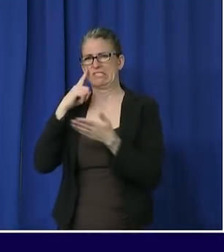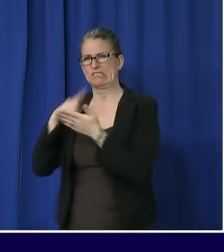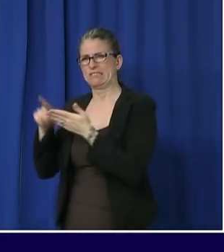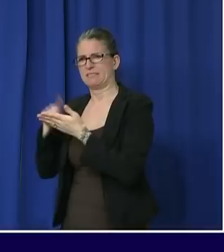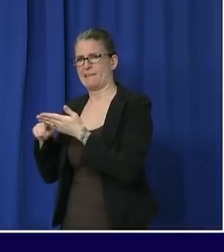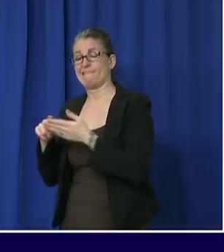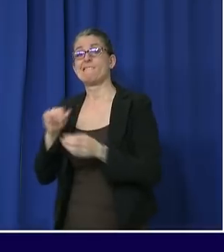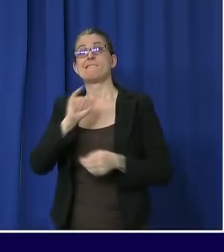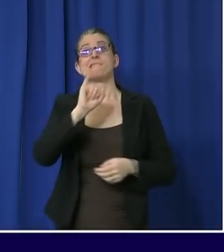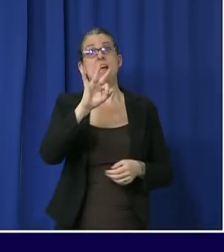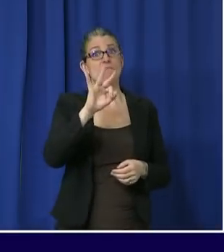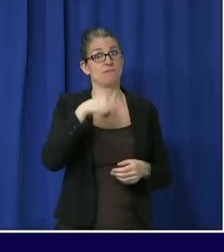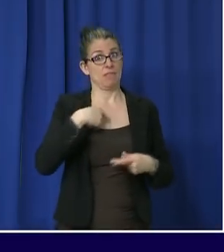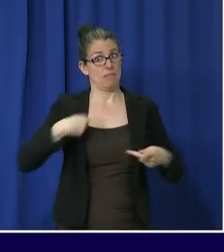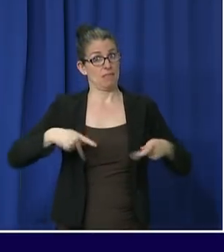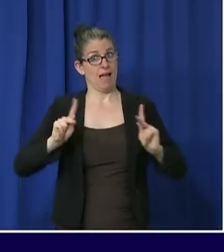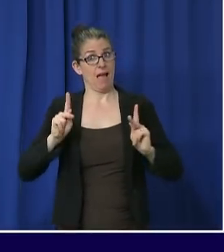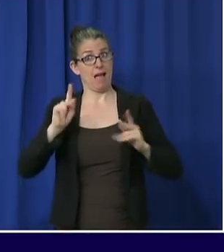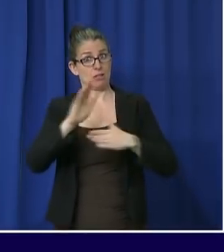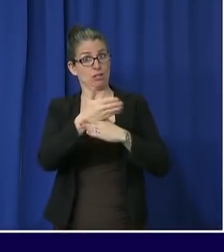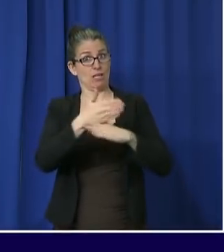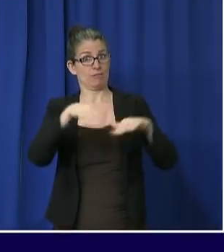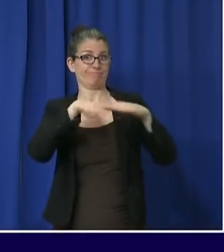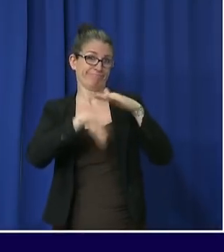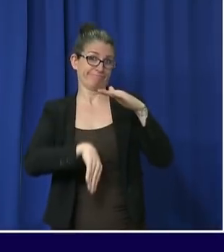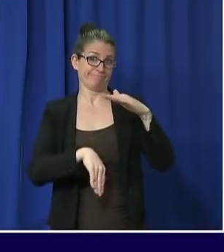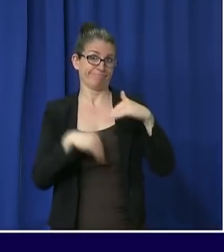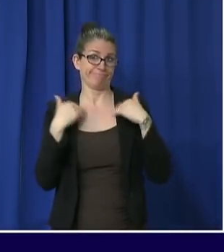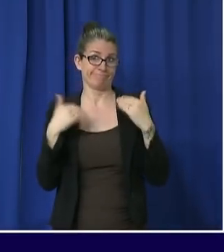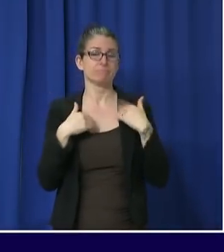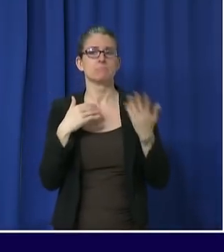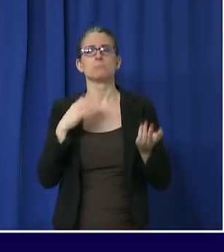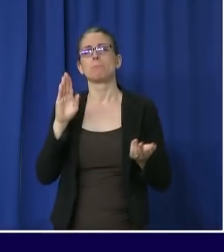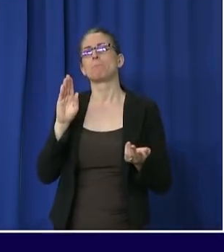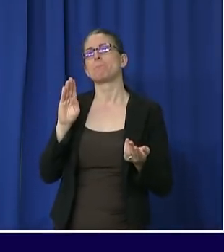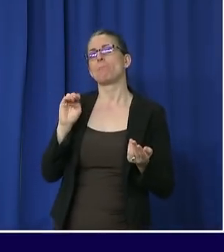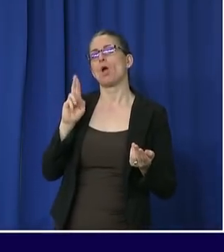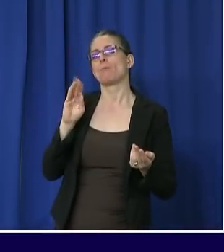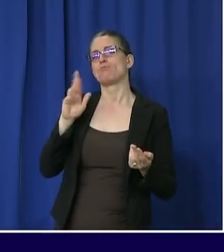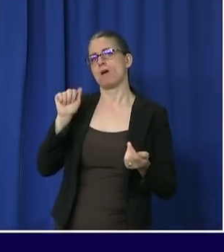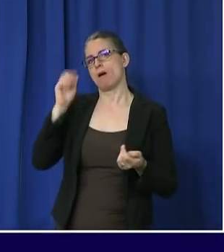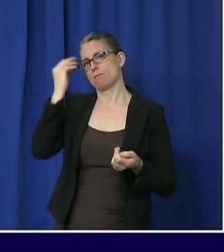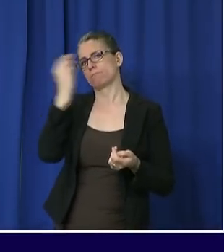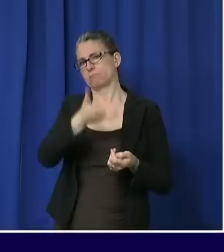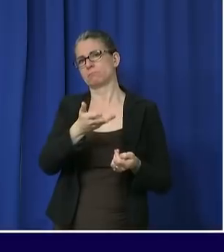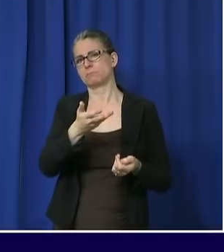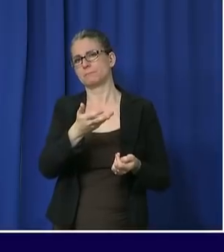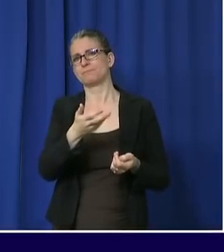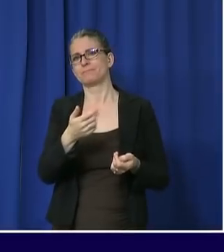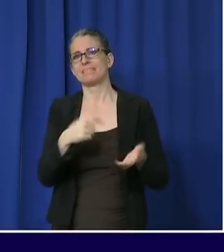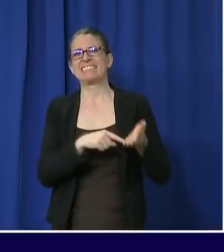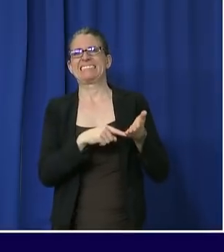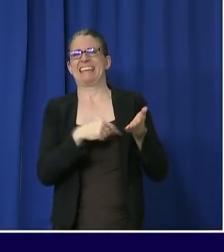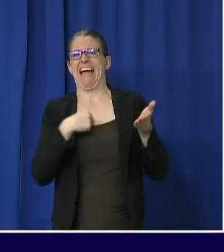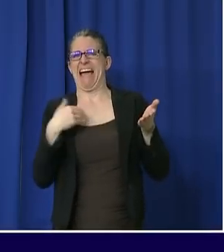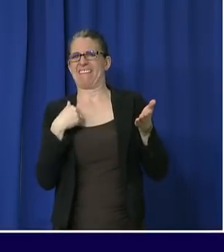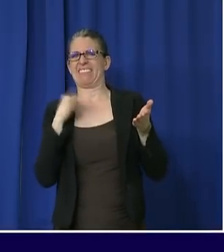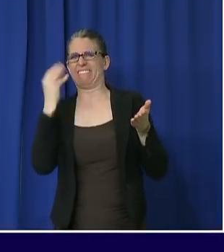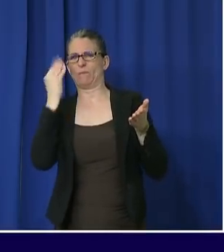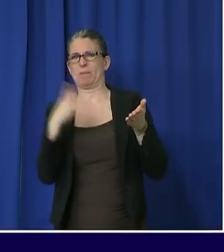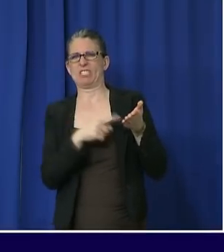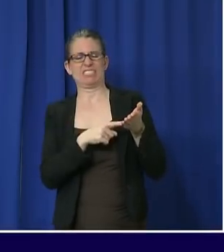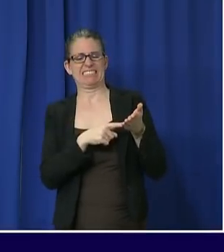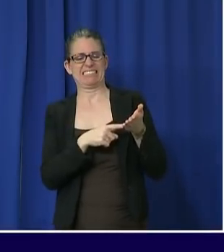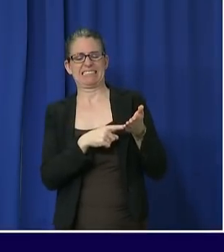can, then Robert Long will be in touch with you. We do have that information, but again, out of respect for privacy, I want to